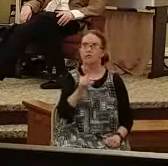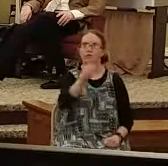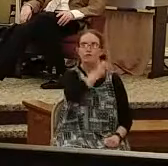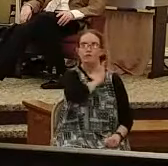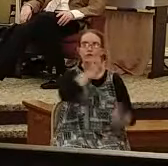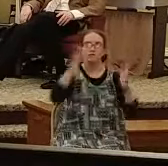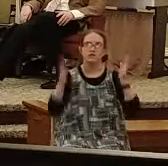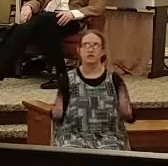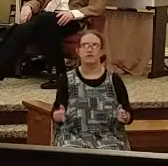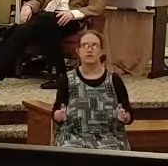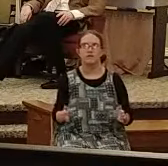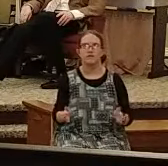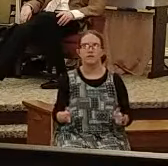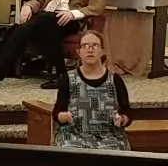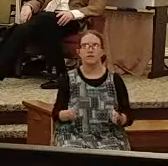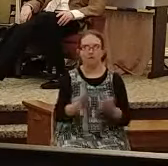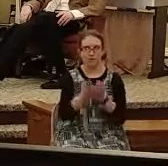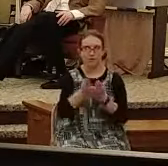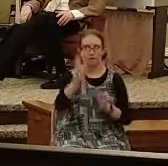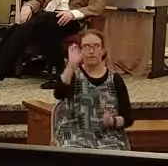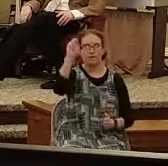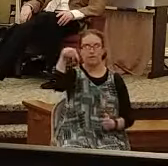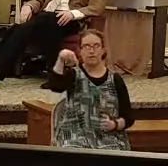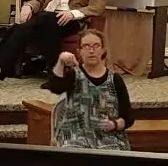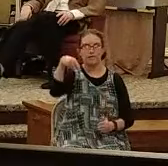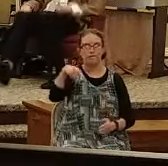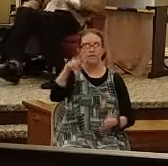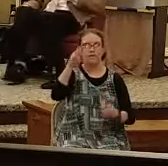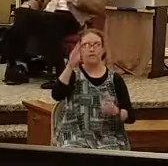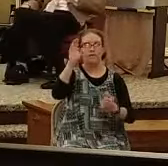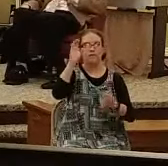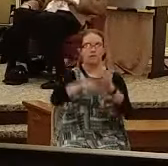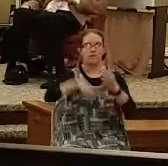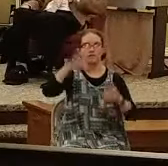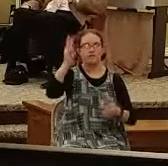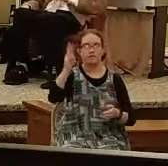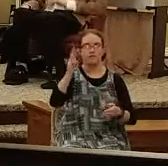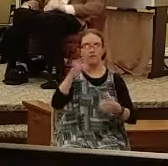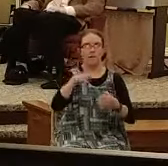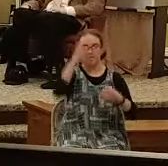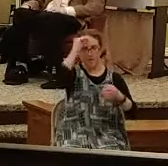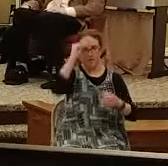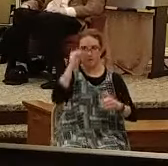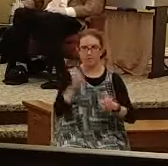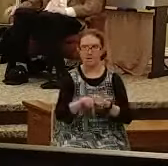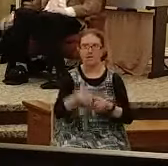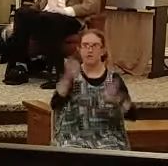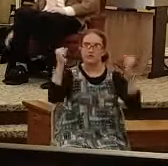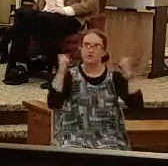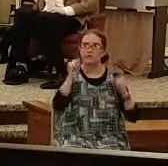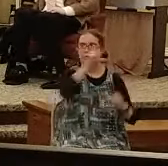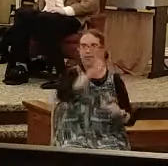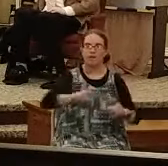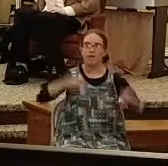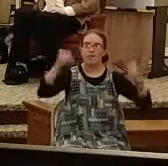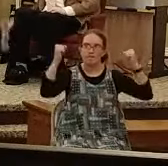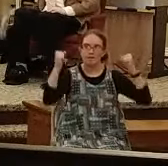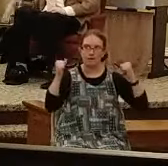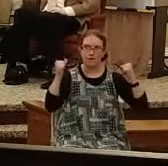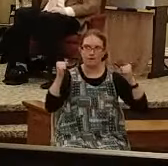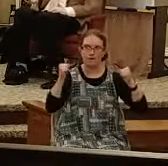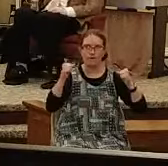soldier. Let's look at Ephesians 6. Finally, my brethren, be strong in the Lord and in the